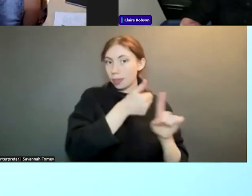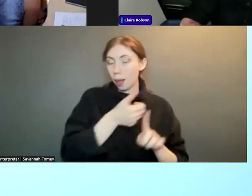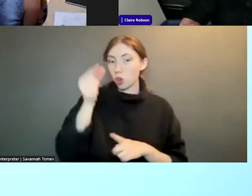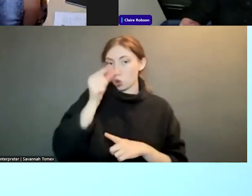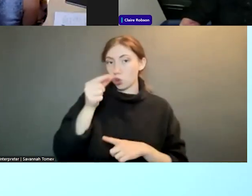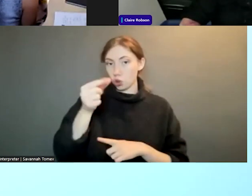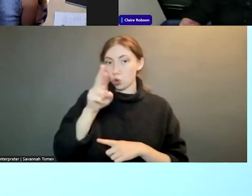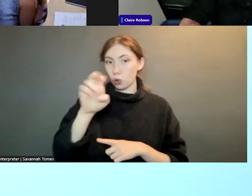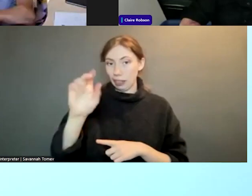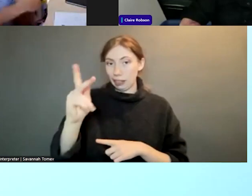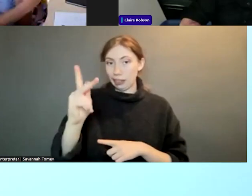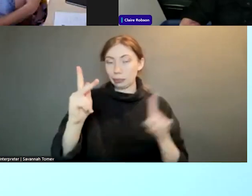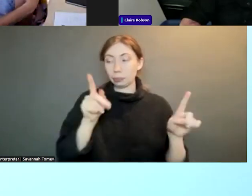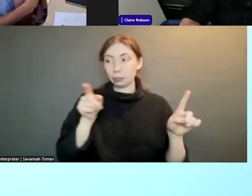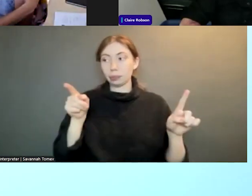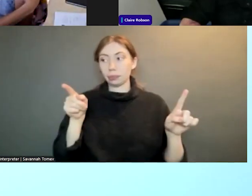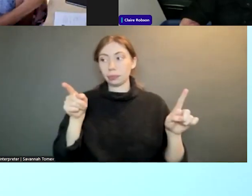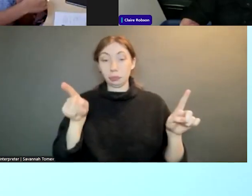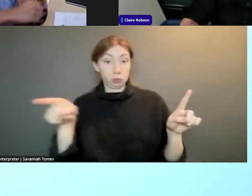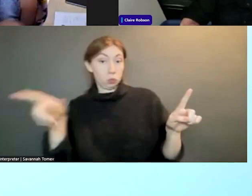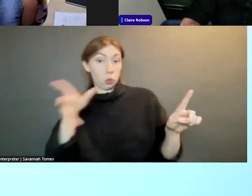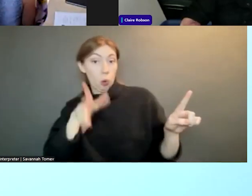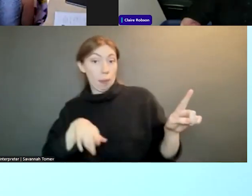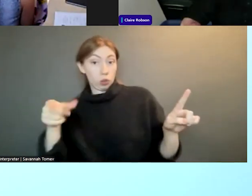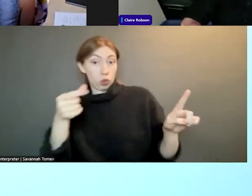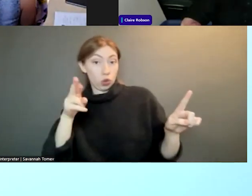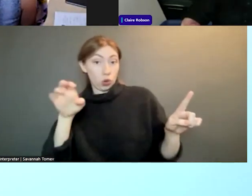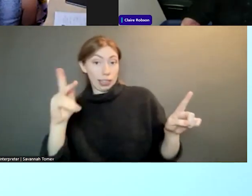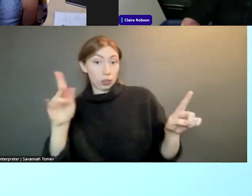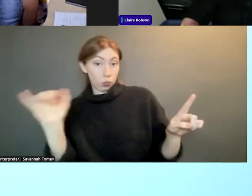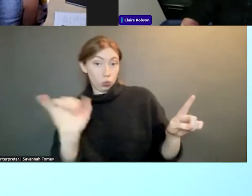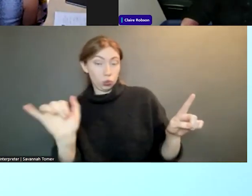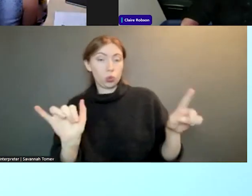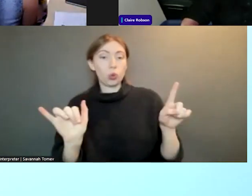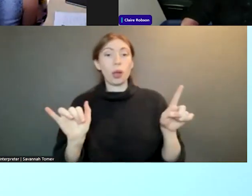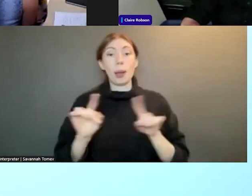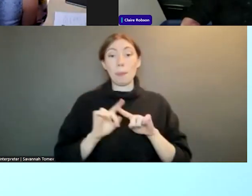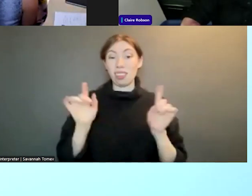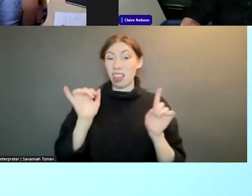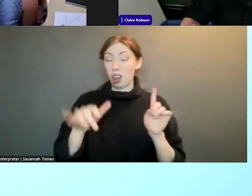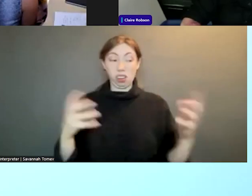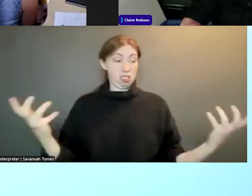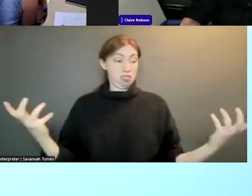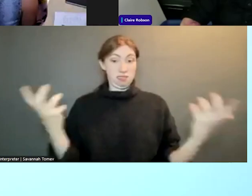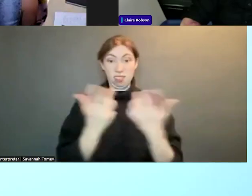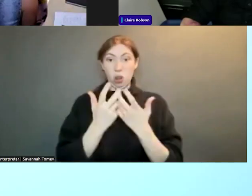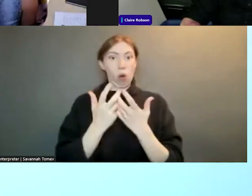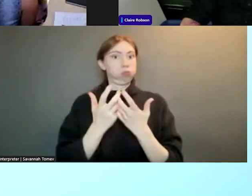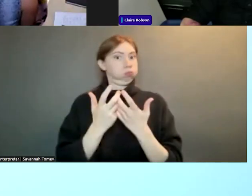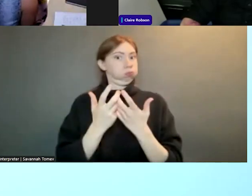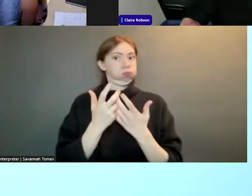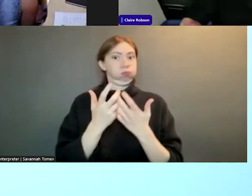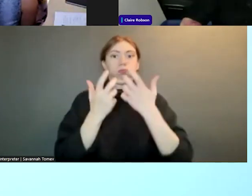woman. And of course, the social worker was the worst possible fit because this woman